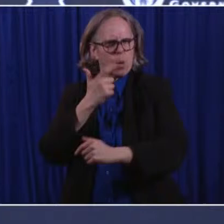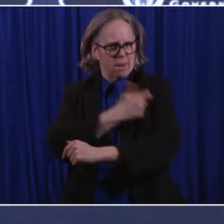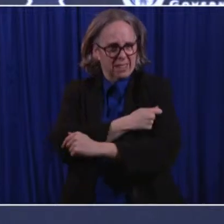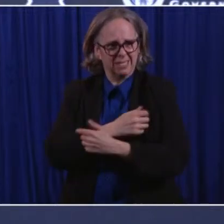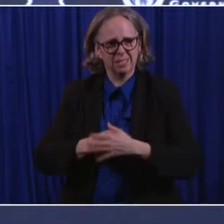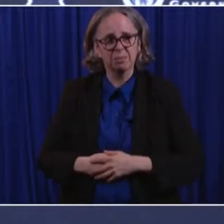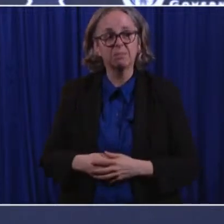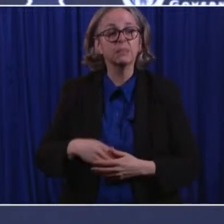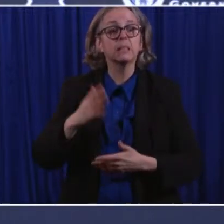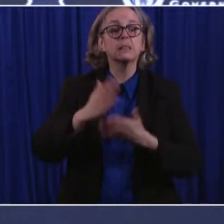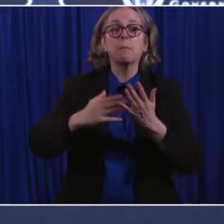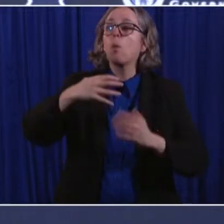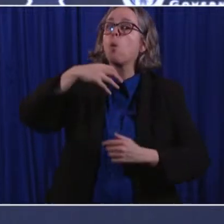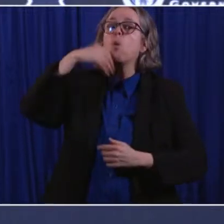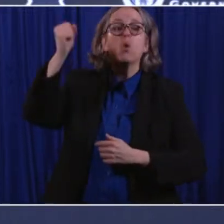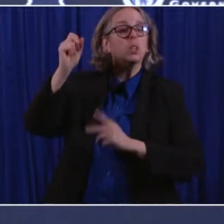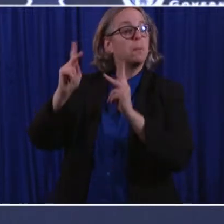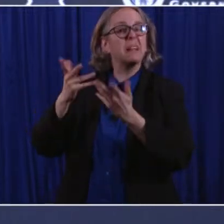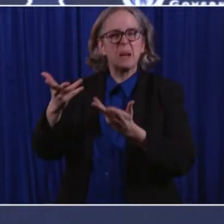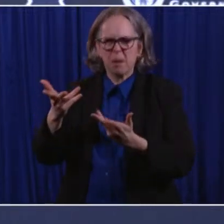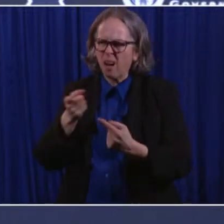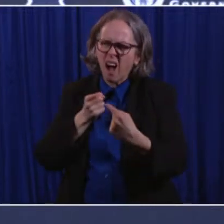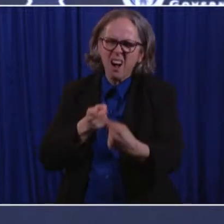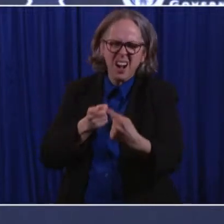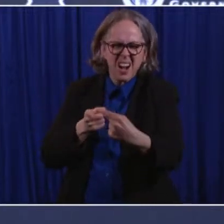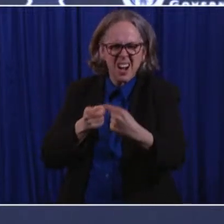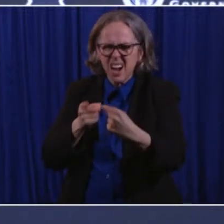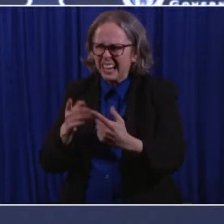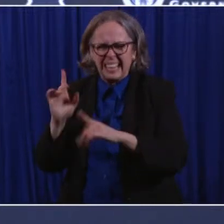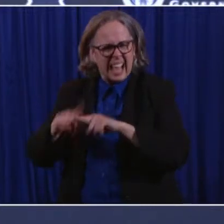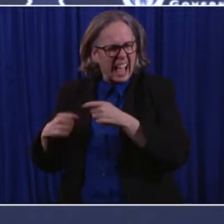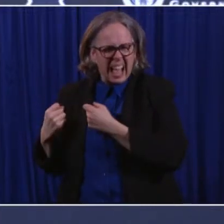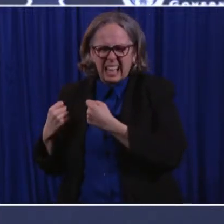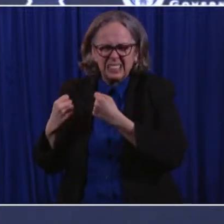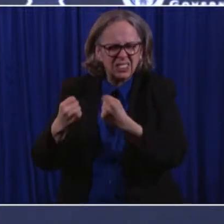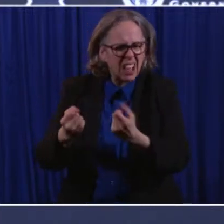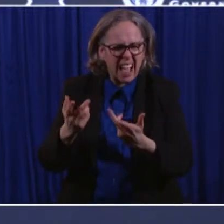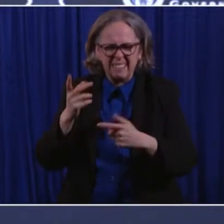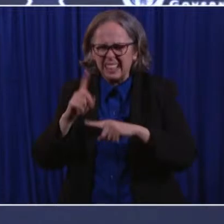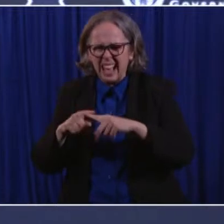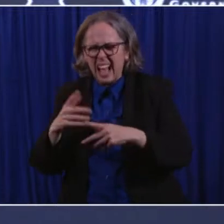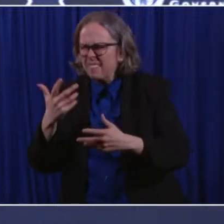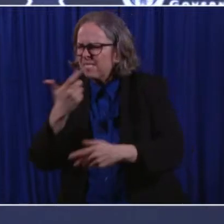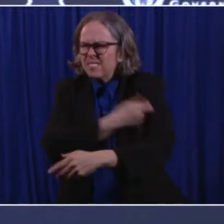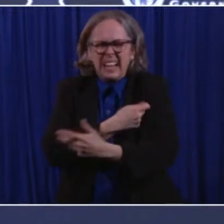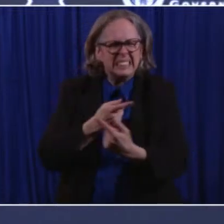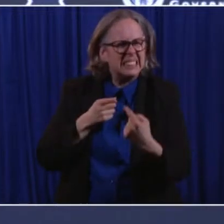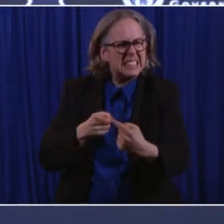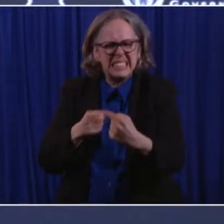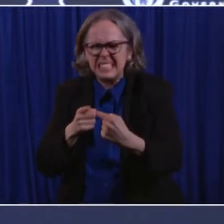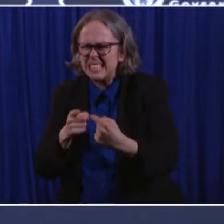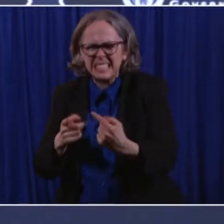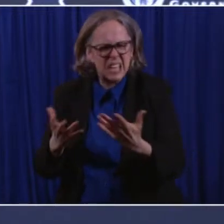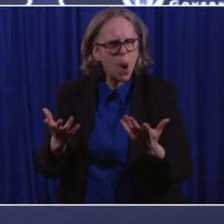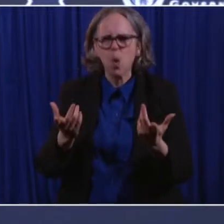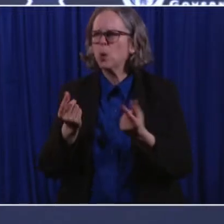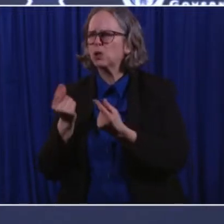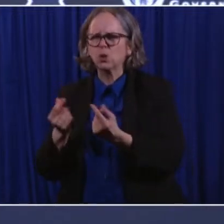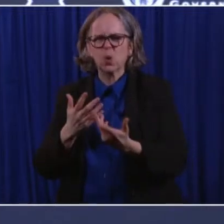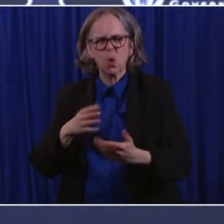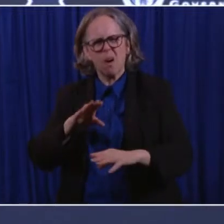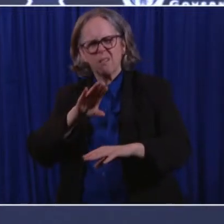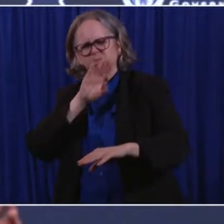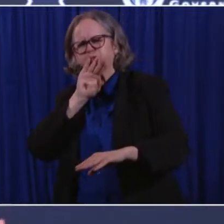the vaccine due maybe to a transportation problem, some registration barriers. And so by taking it directly to